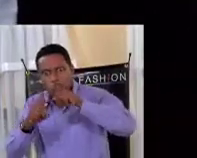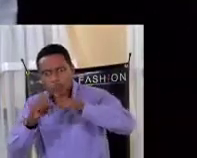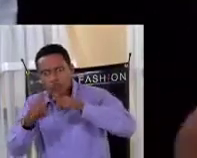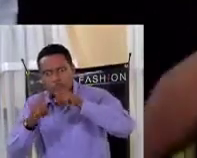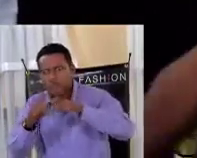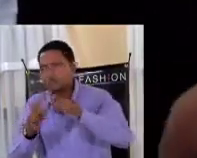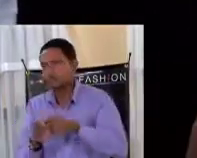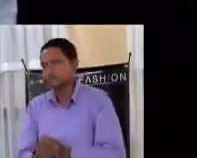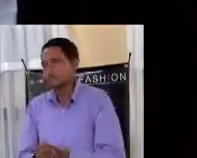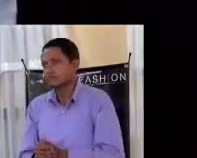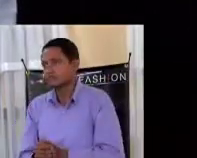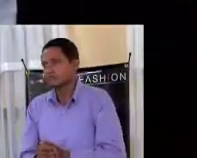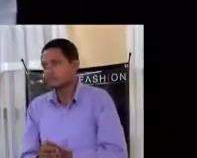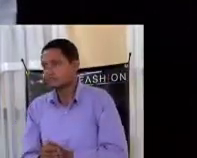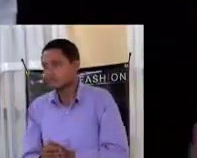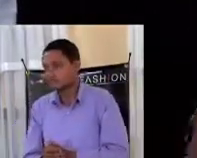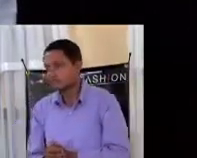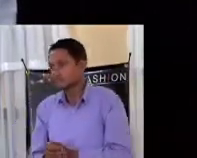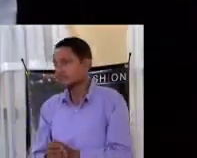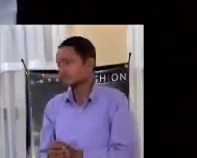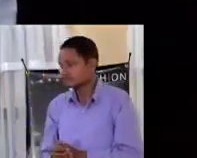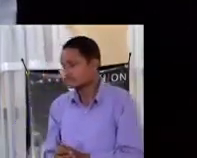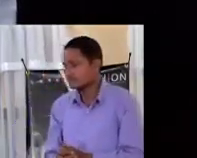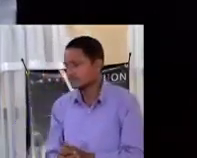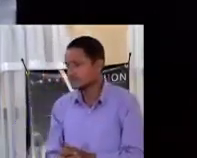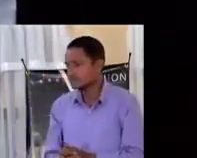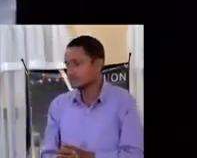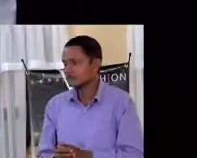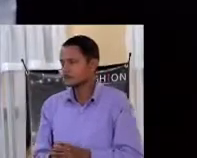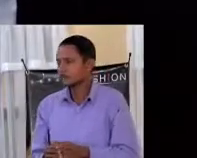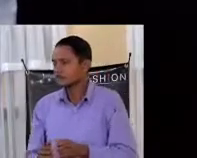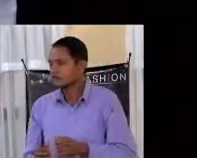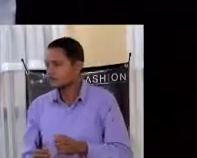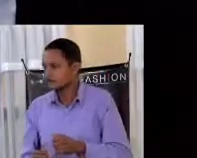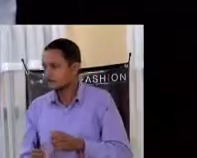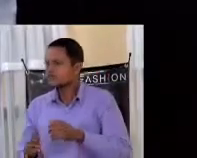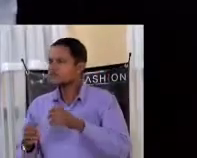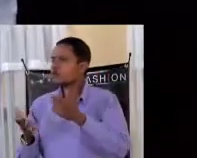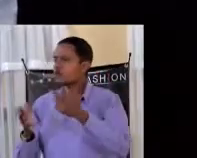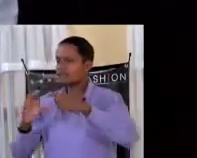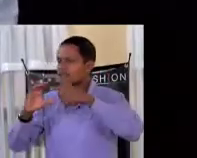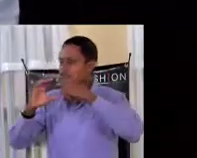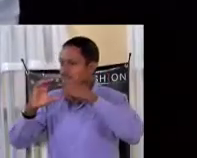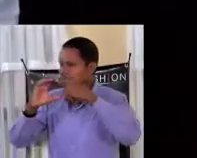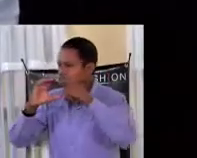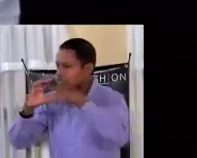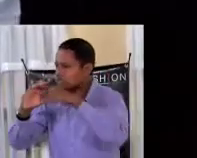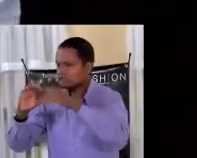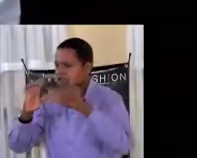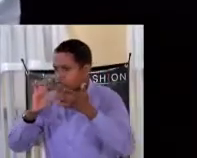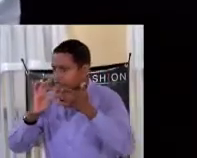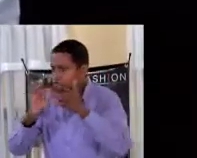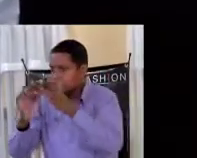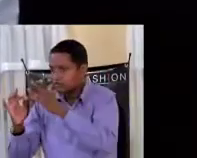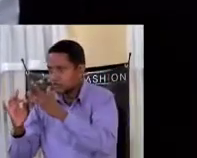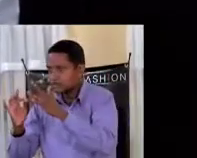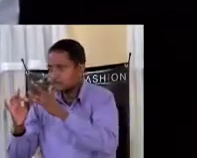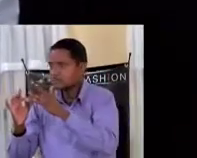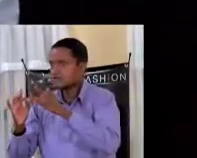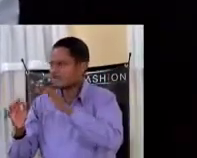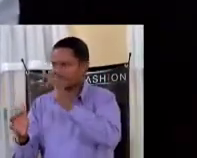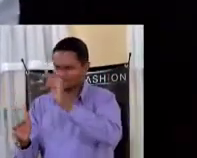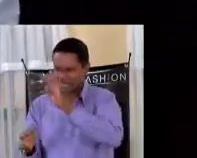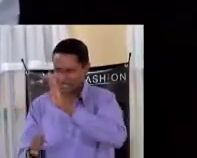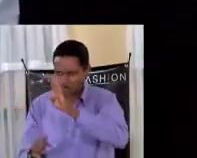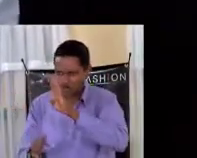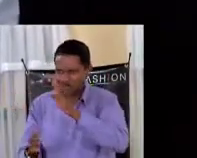see where you can make those synergies and where you can make those connections, and social media is free.